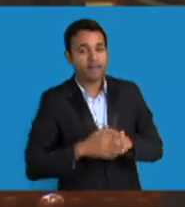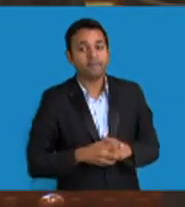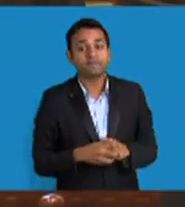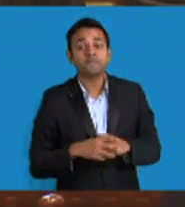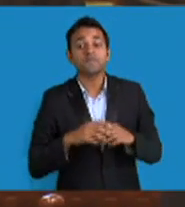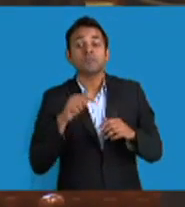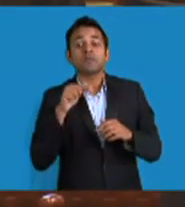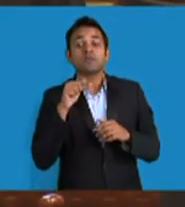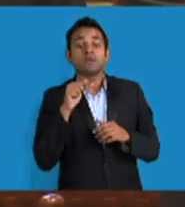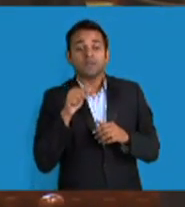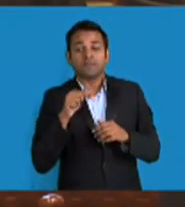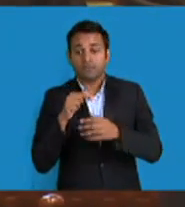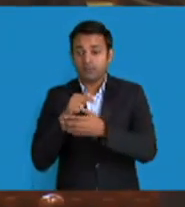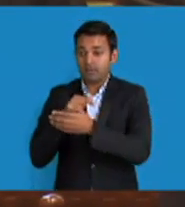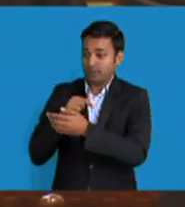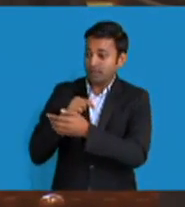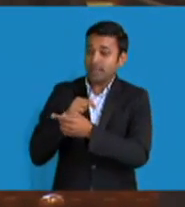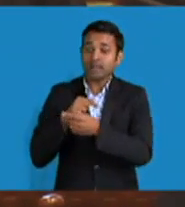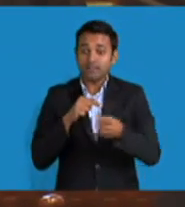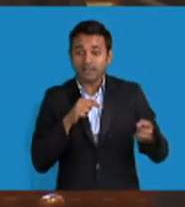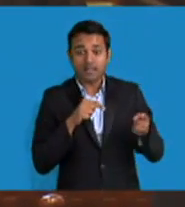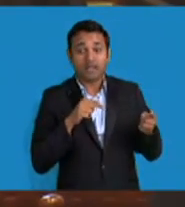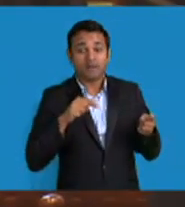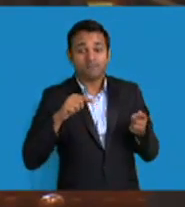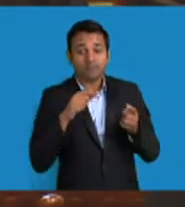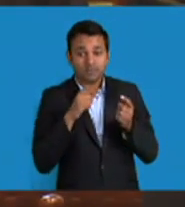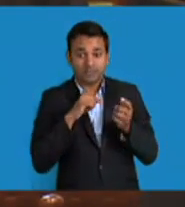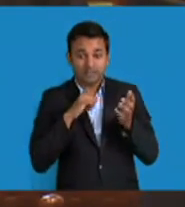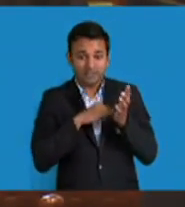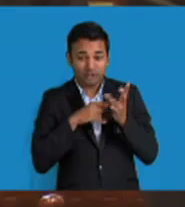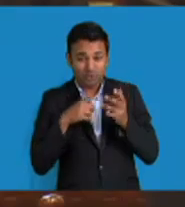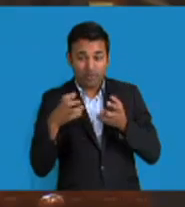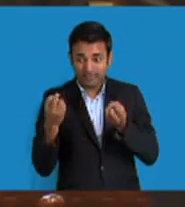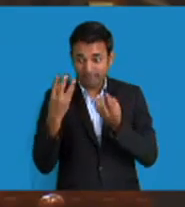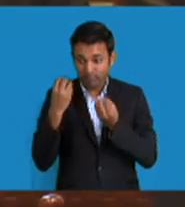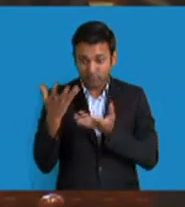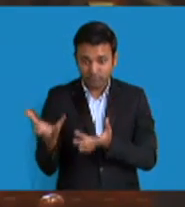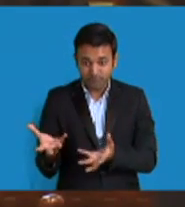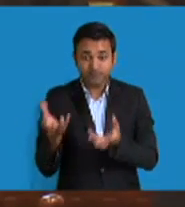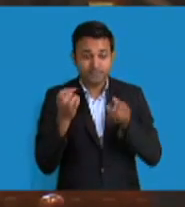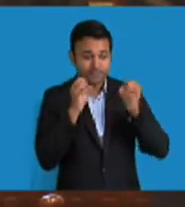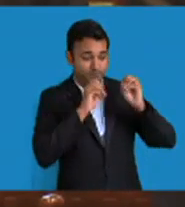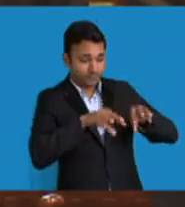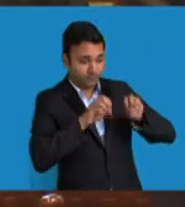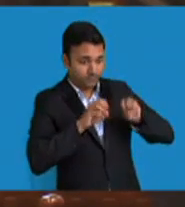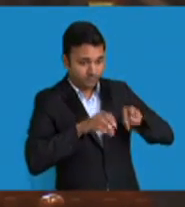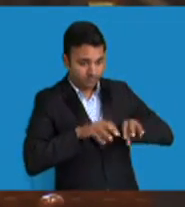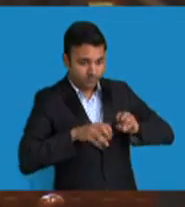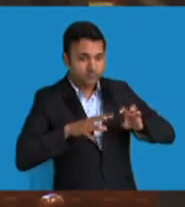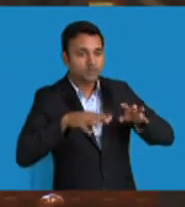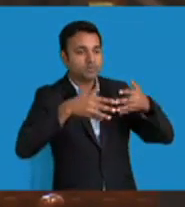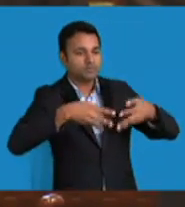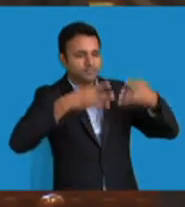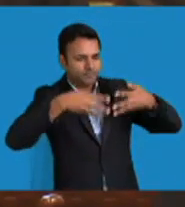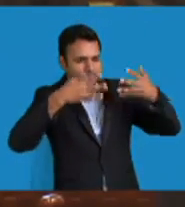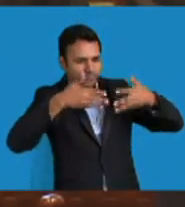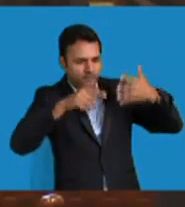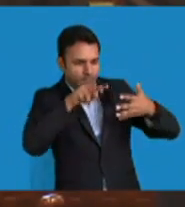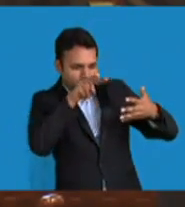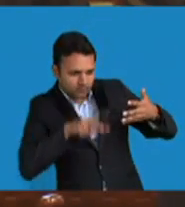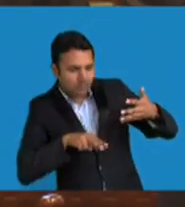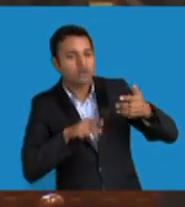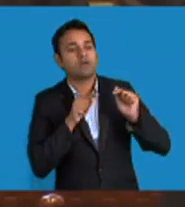inventory surveys, and had commissioned a survey on the process has been completed by Packard Foundation.